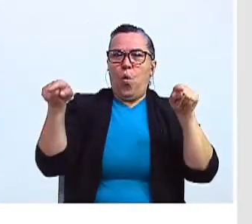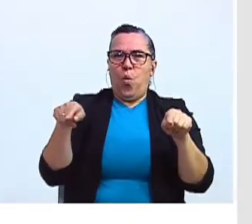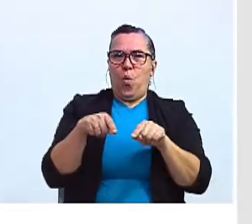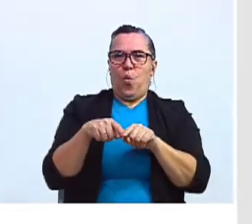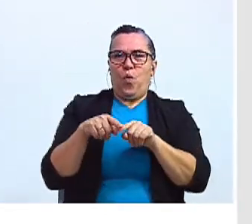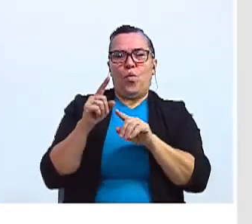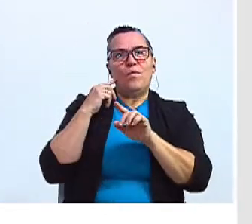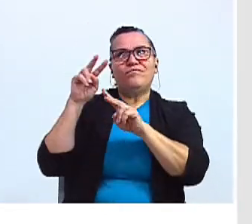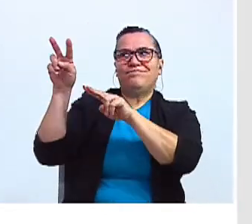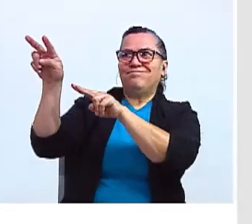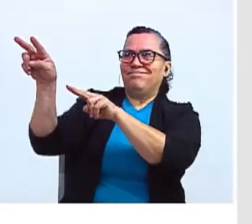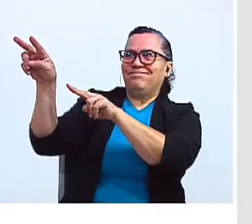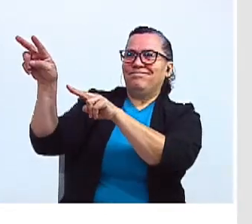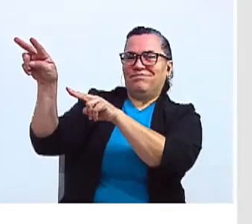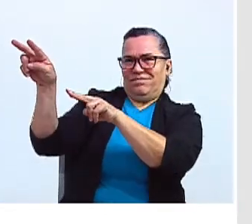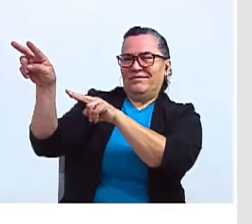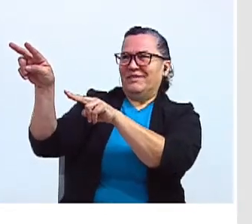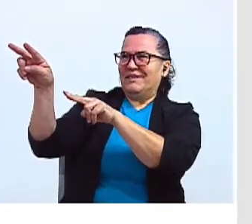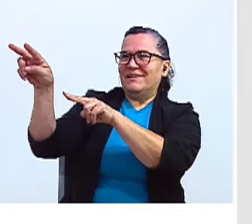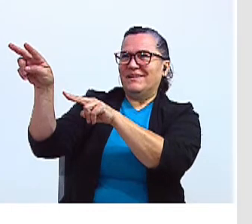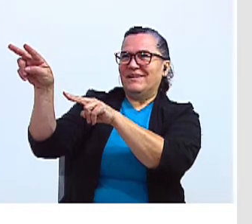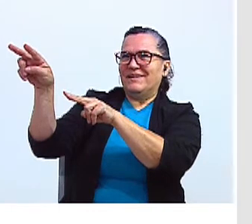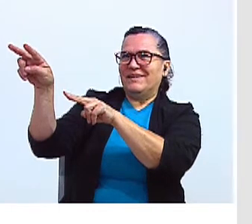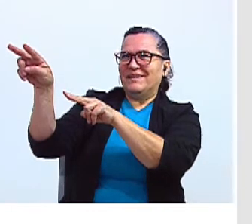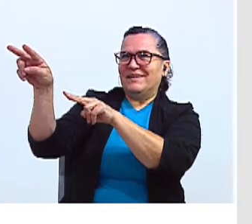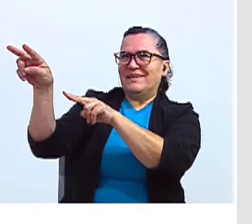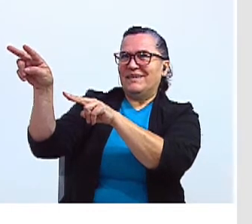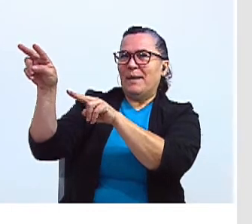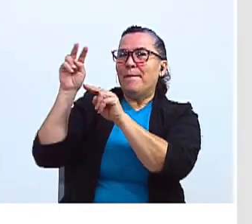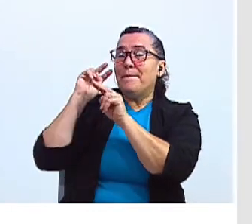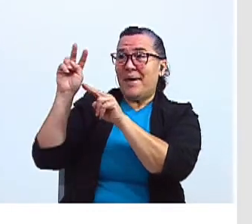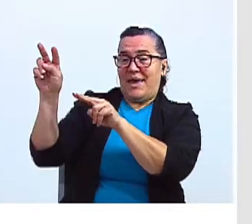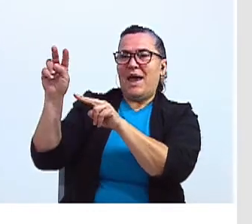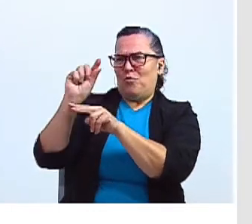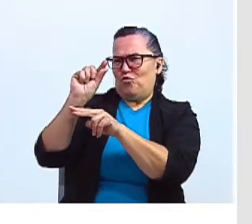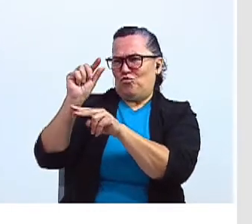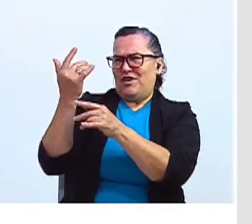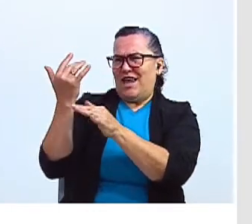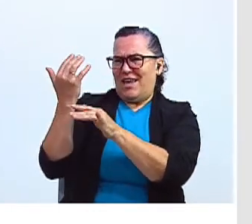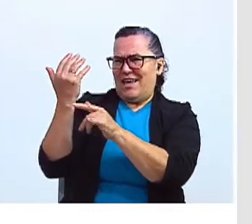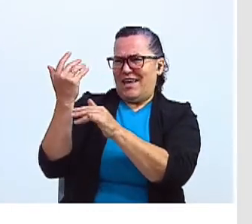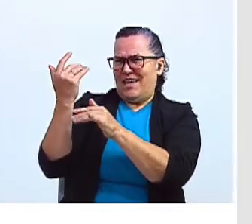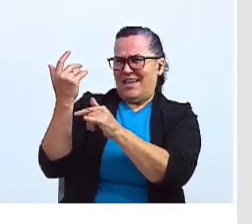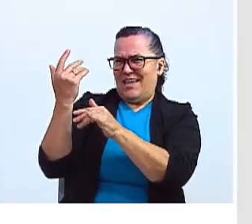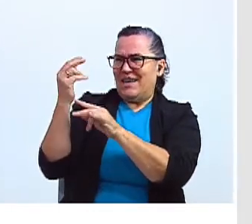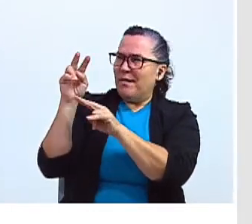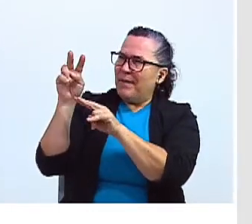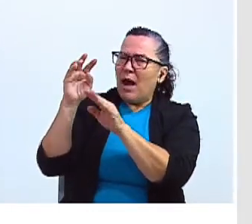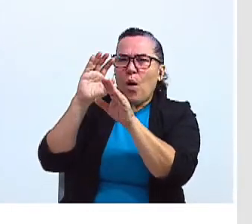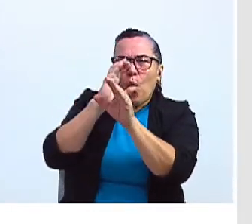So pay attention and look carefully this picture.